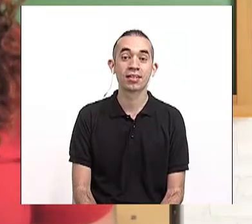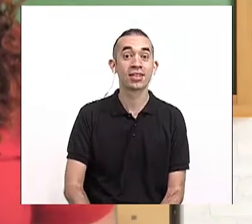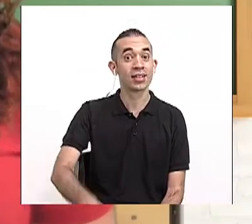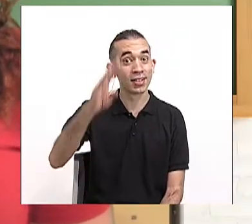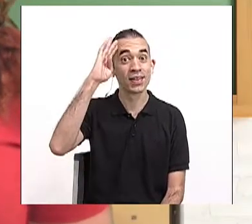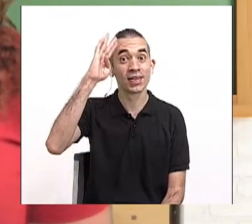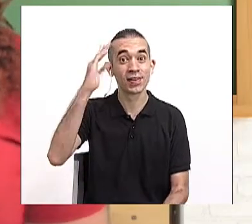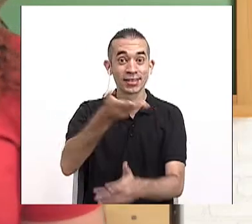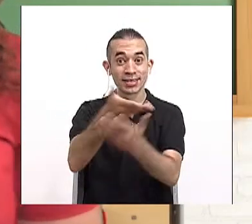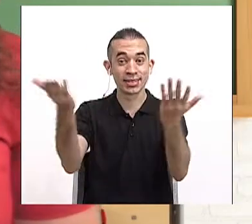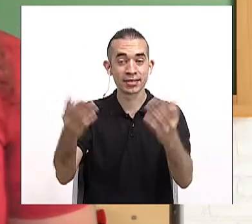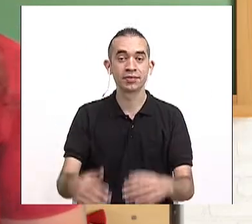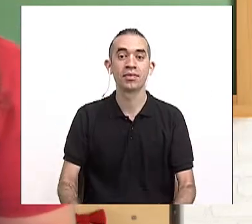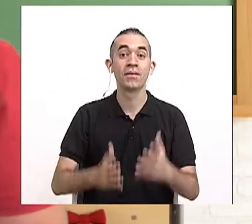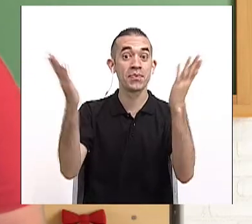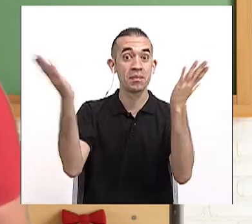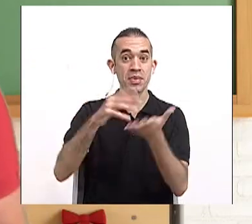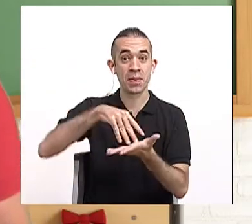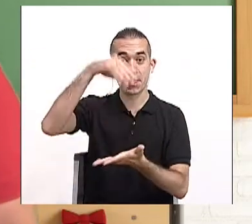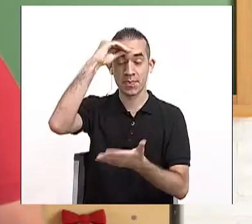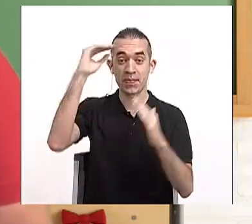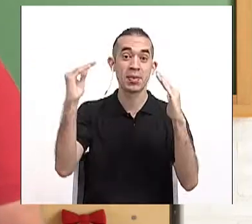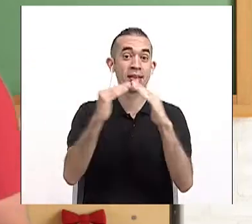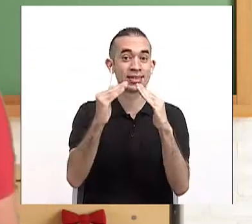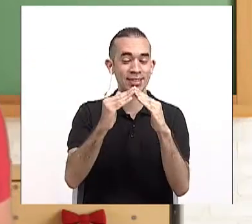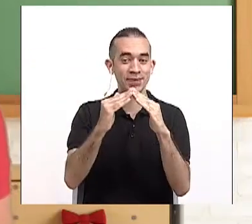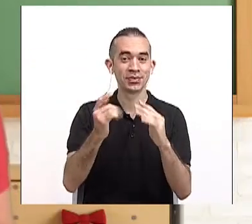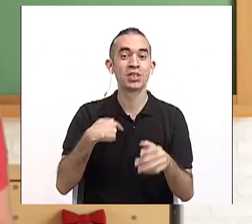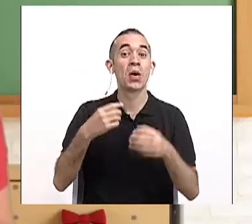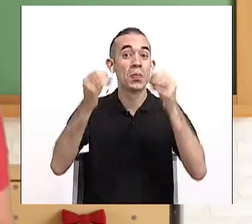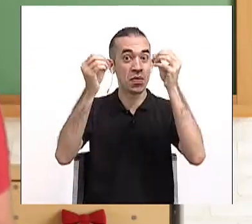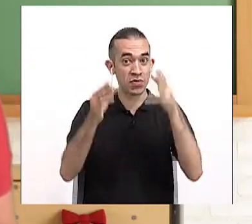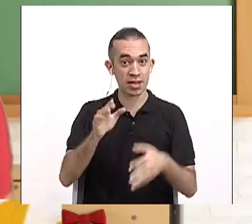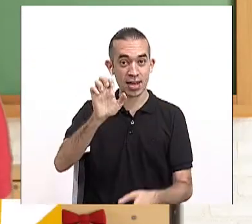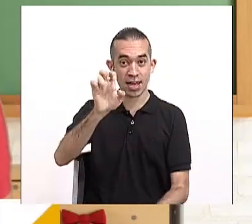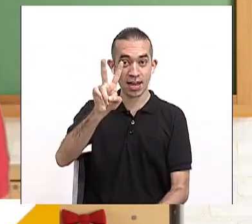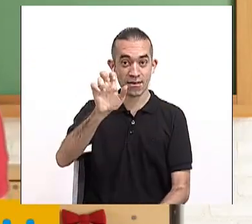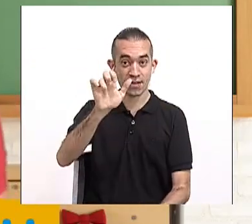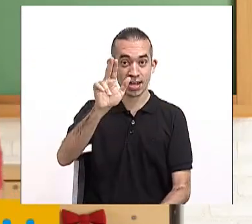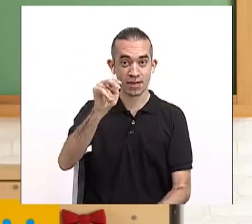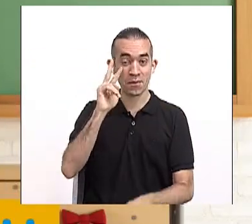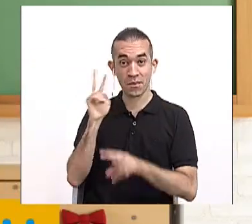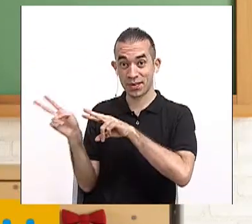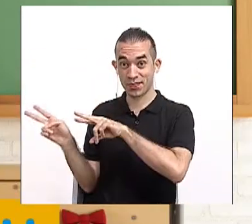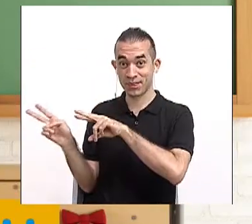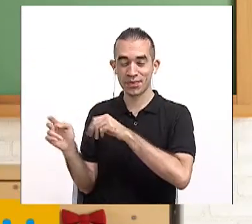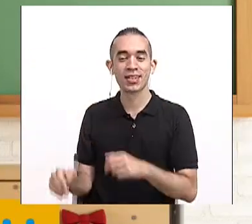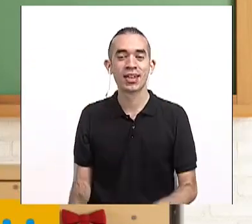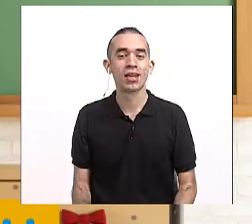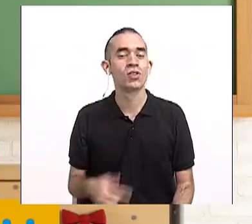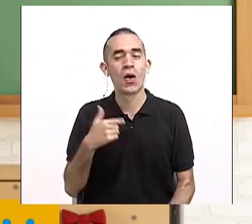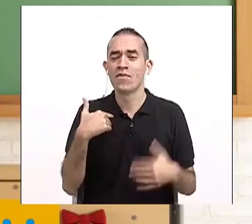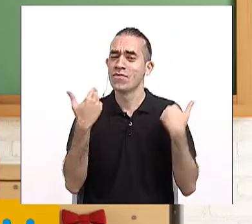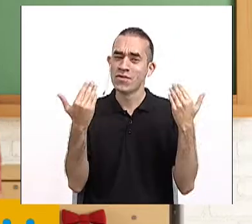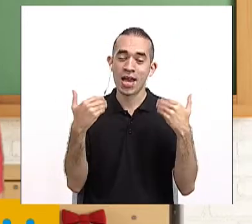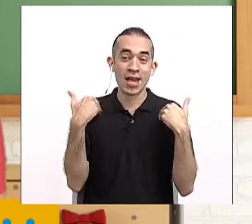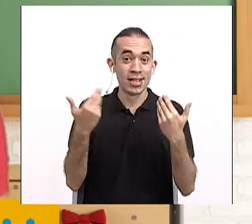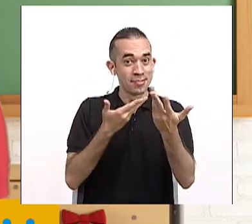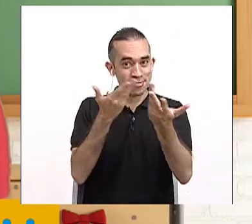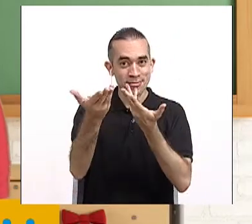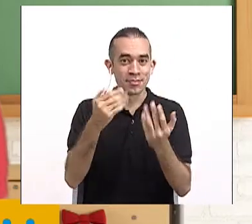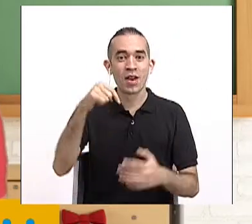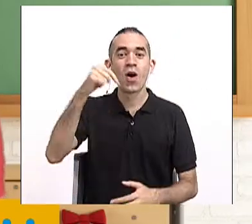Hello everybody! Welcome to Aprendo en Casa. I am teacher Evelyn and I'm very happy to be here with you today. Today